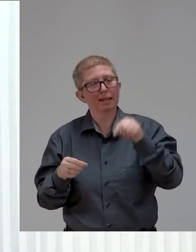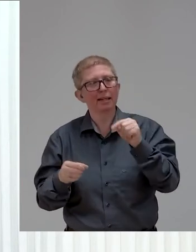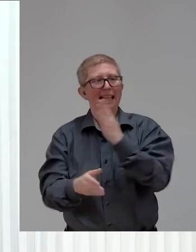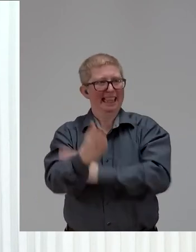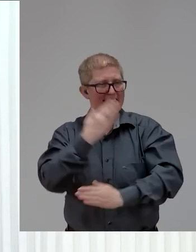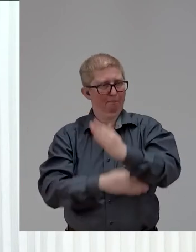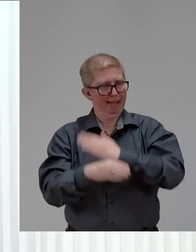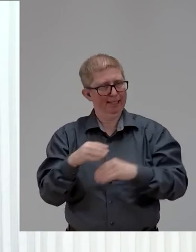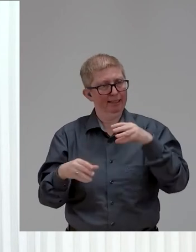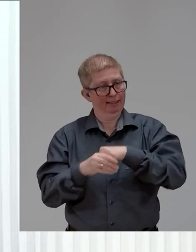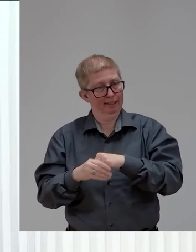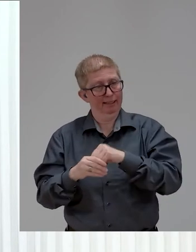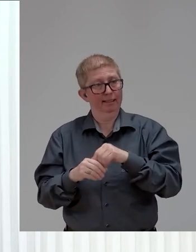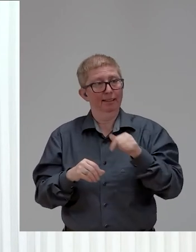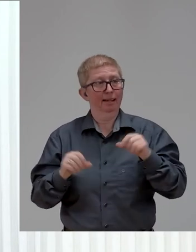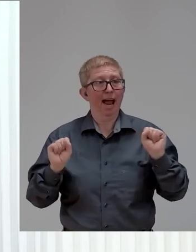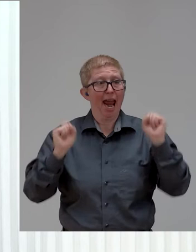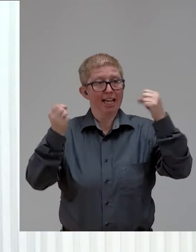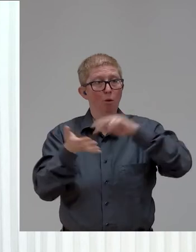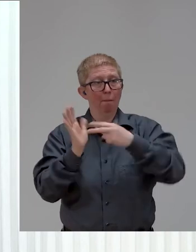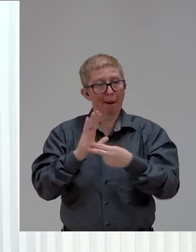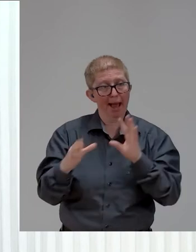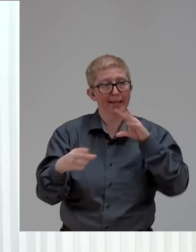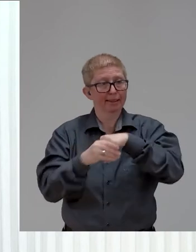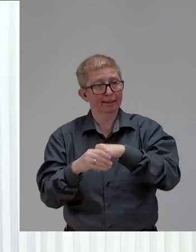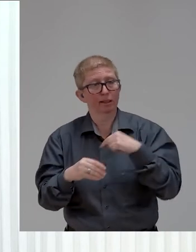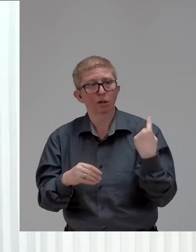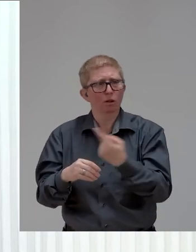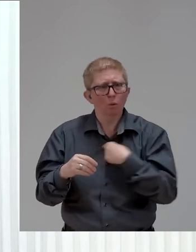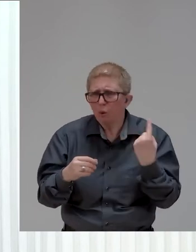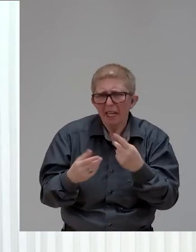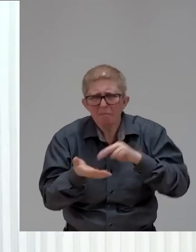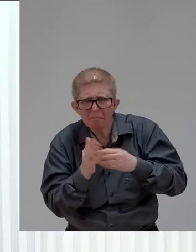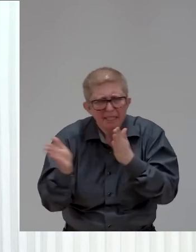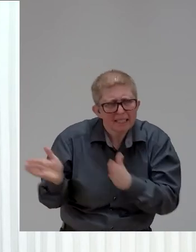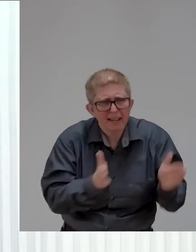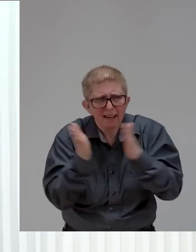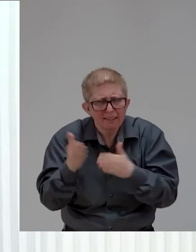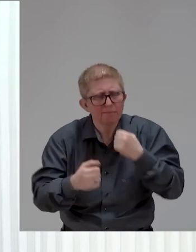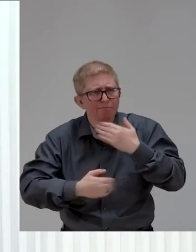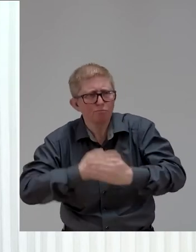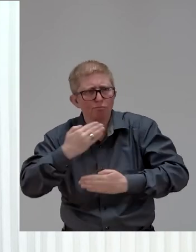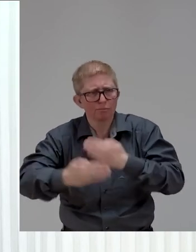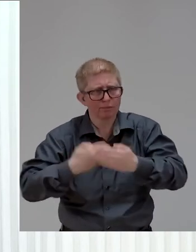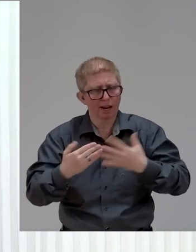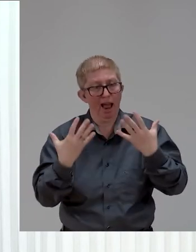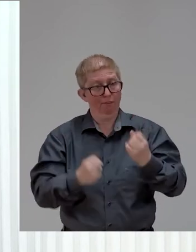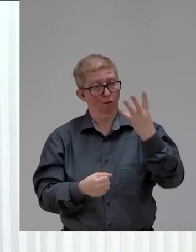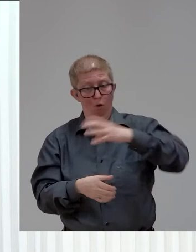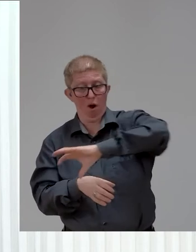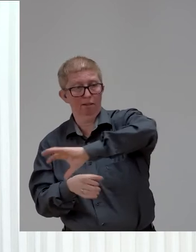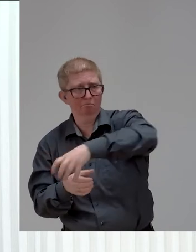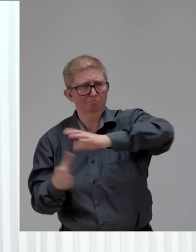of the UN strategy. It addresses 15 indicators in 4 core areas, namely leadership, strategic